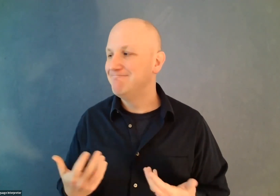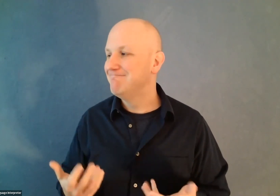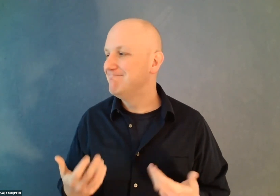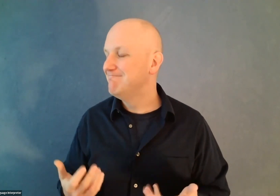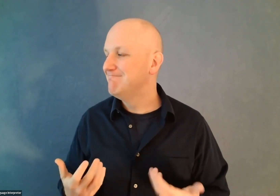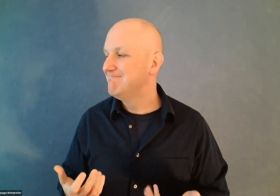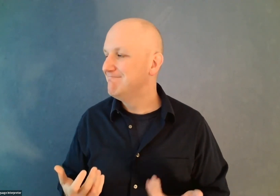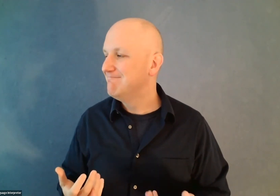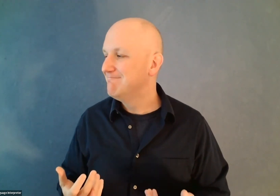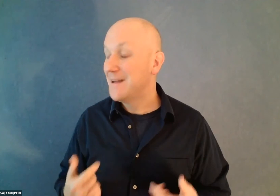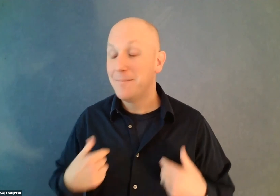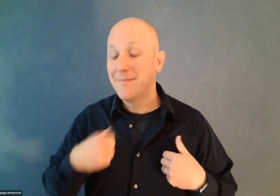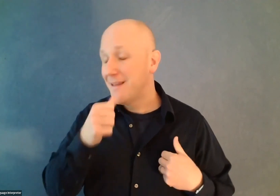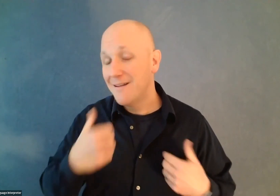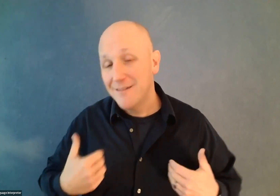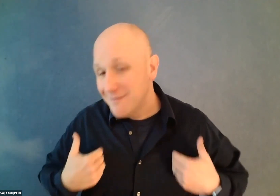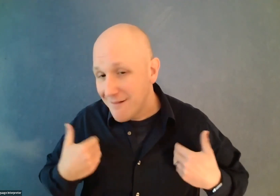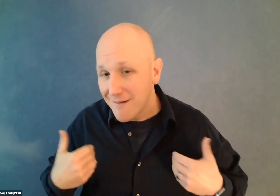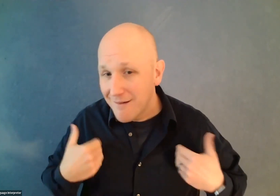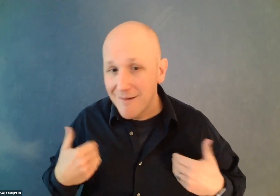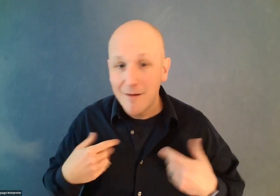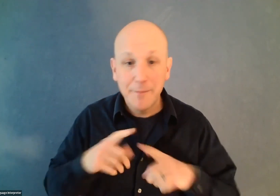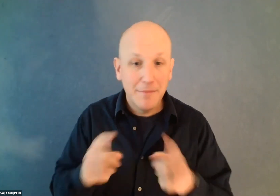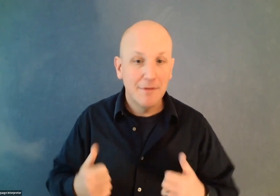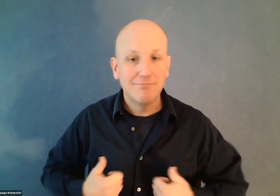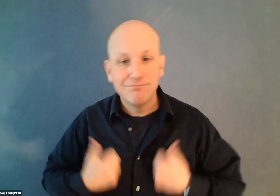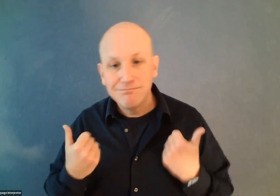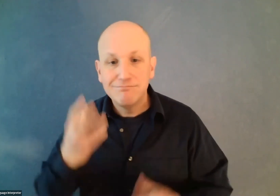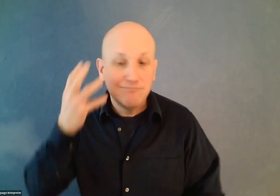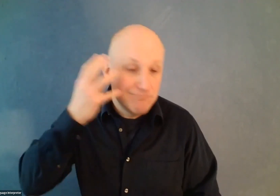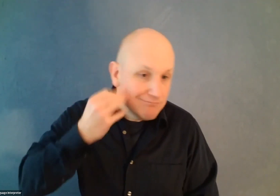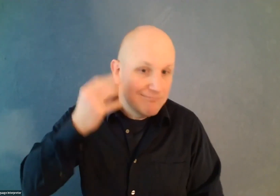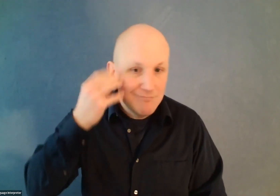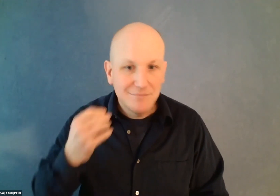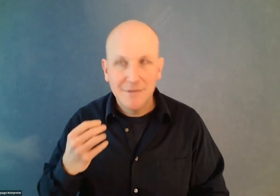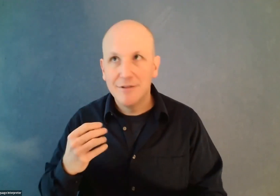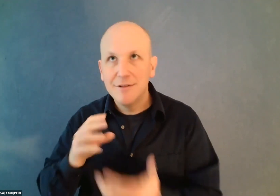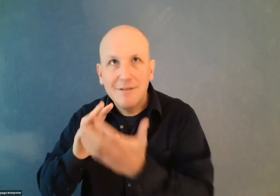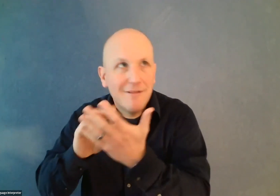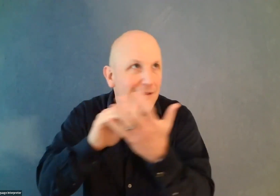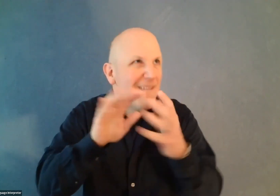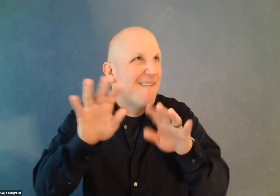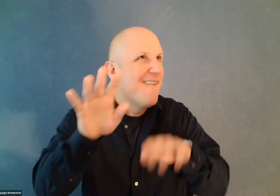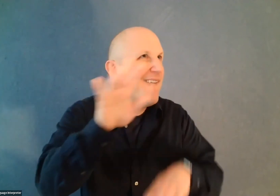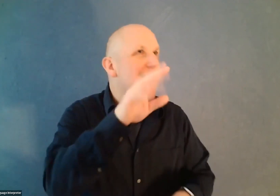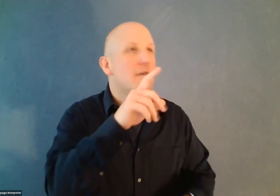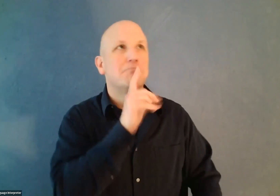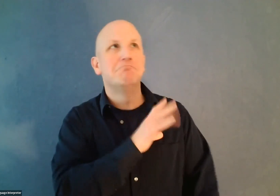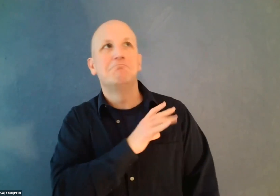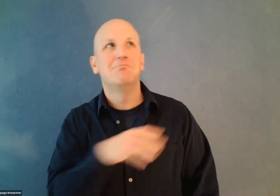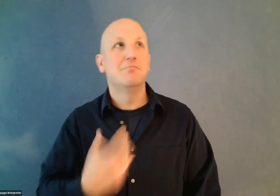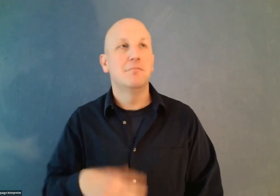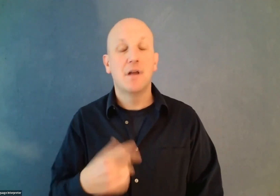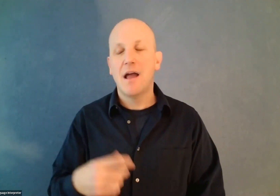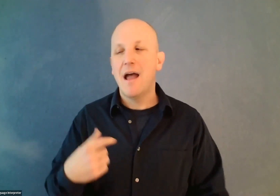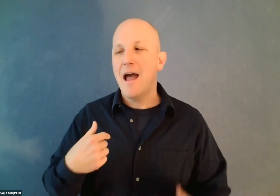I'm not young, but I have a whole bunch of life experience. So it makes things kind of, I